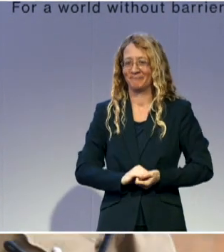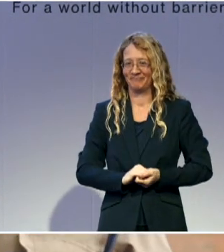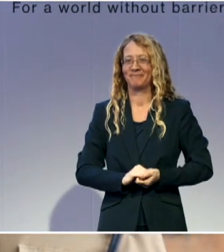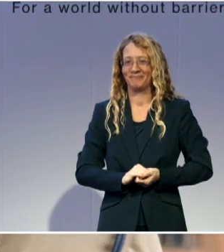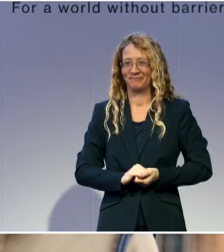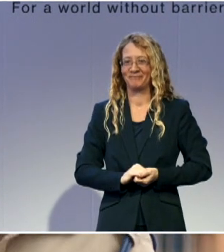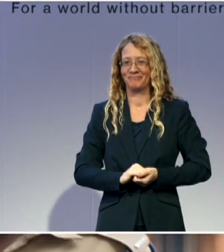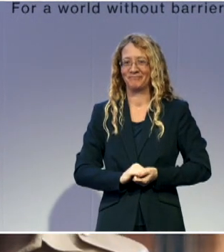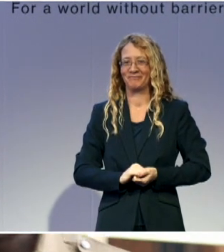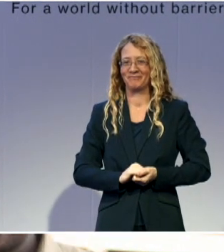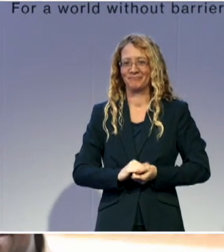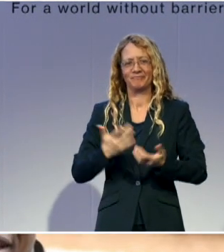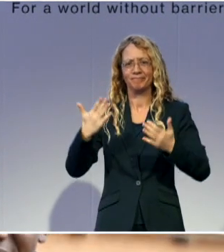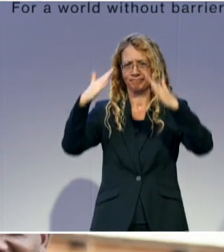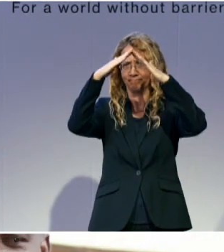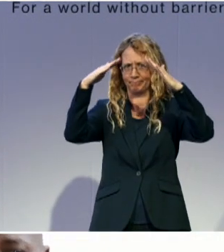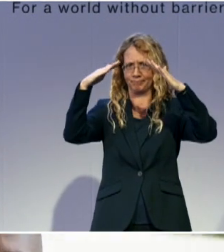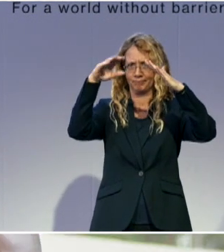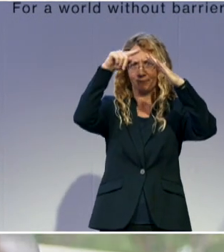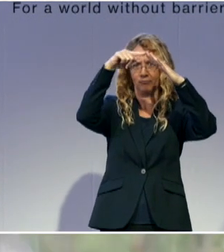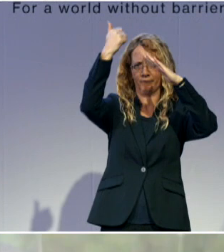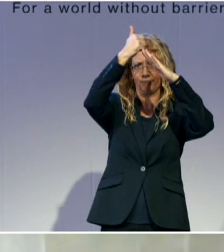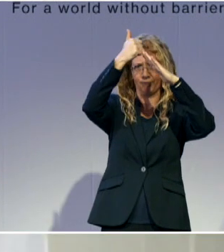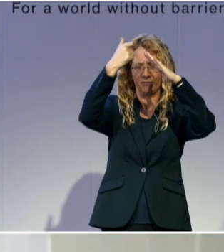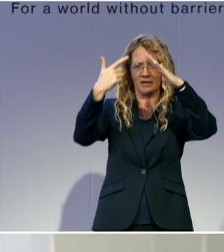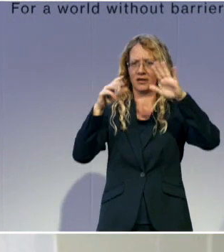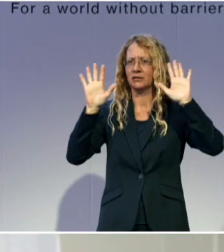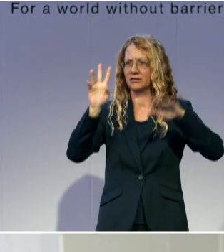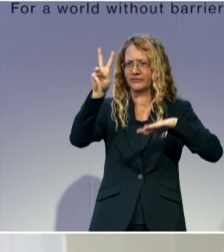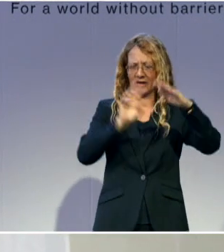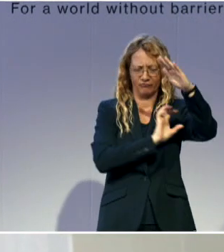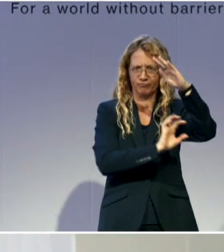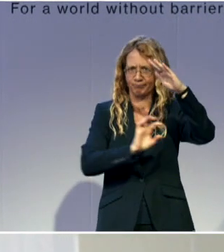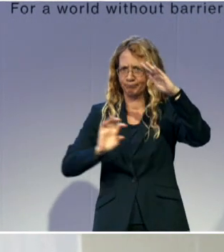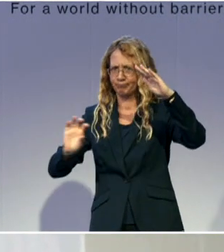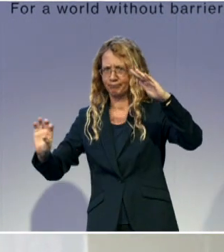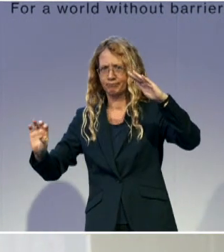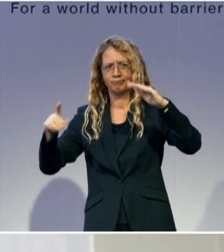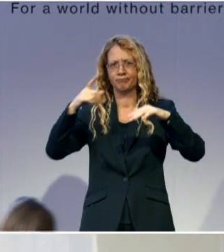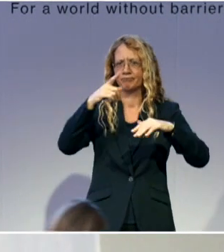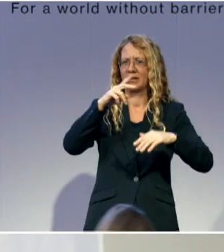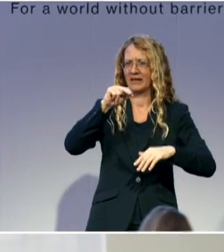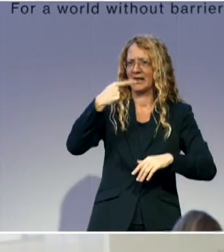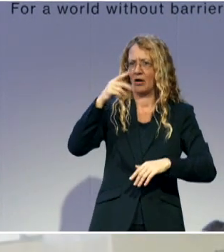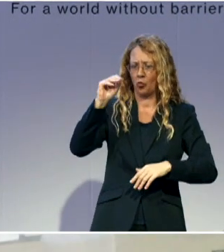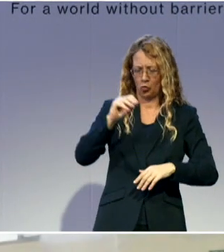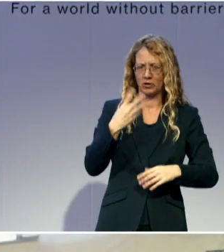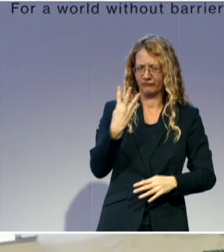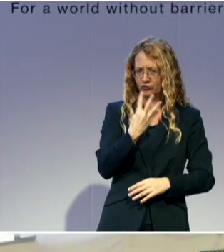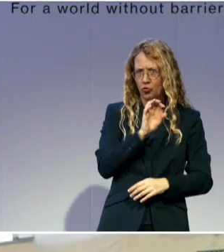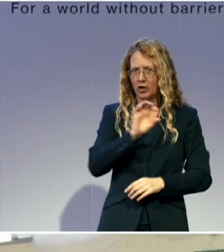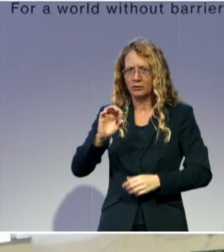12 disabled people's organizations. It is working in 4 districts to improve respect for and